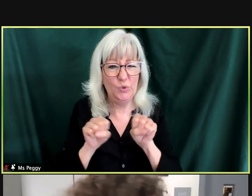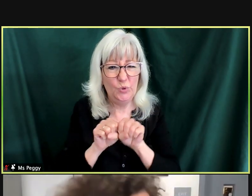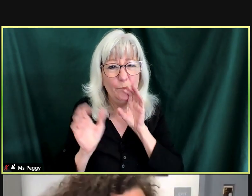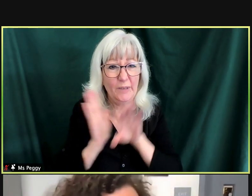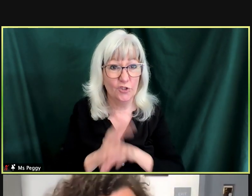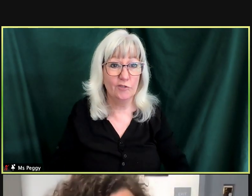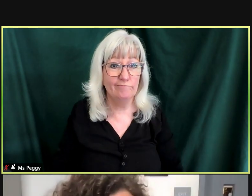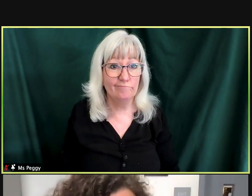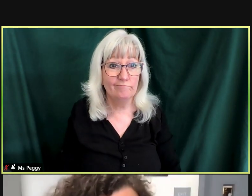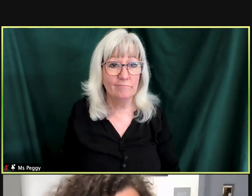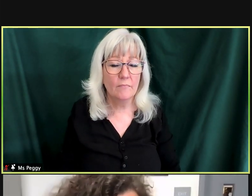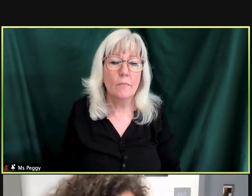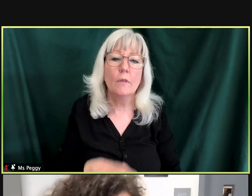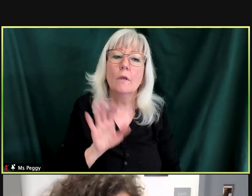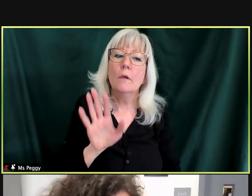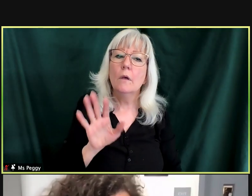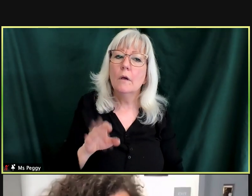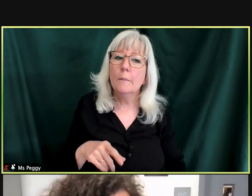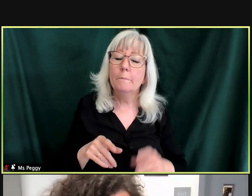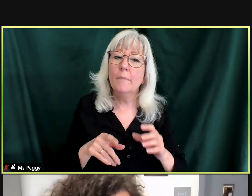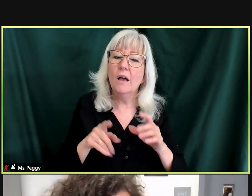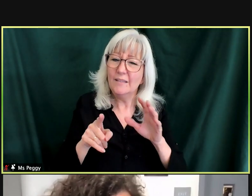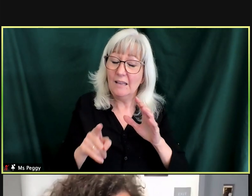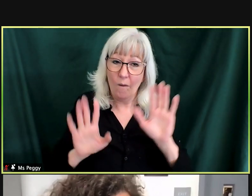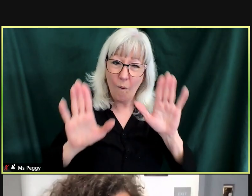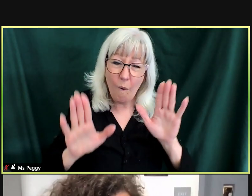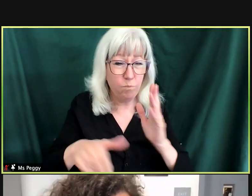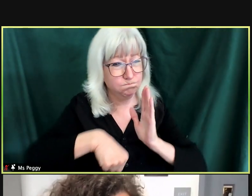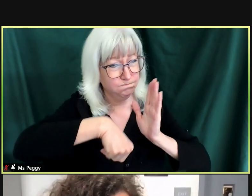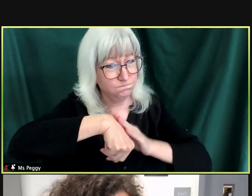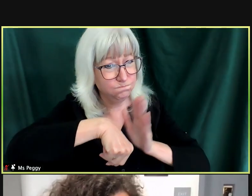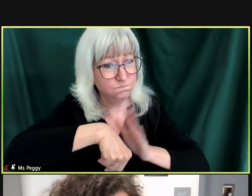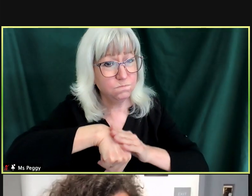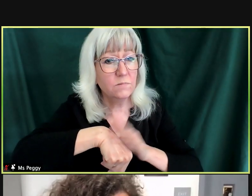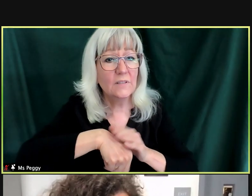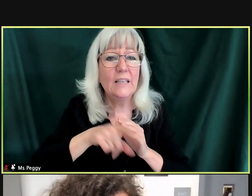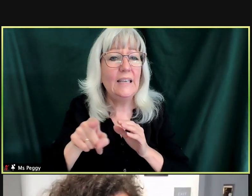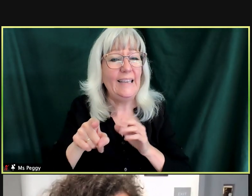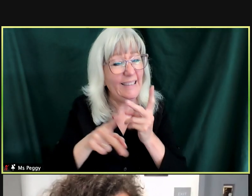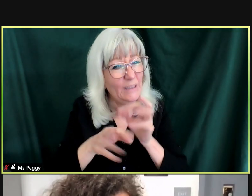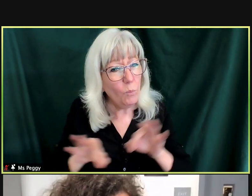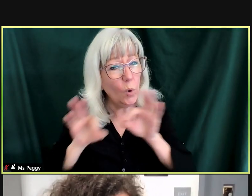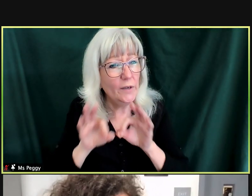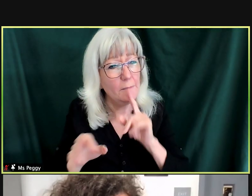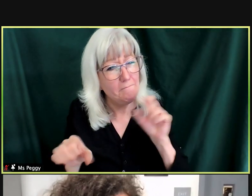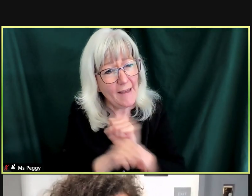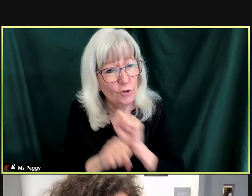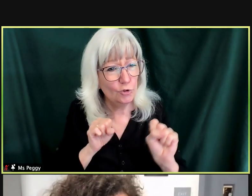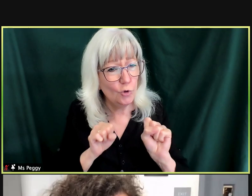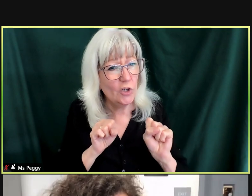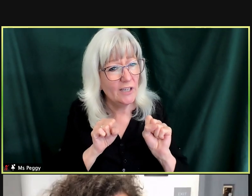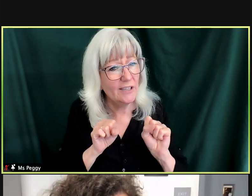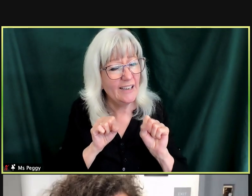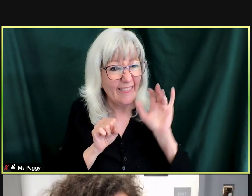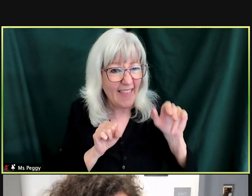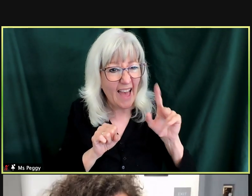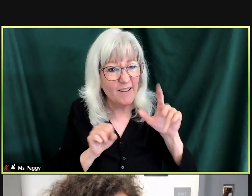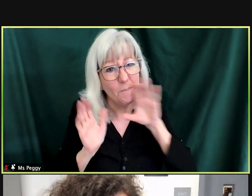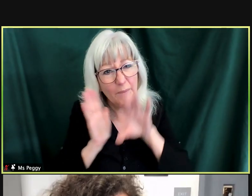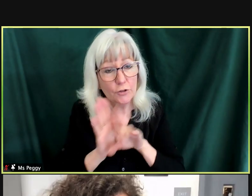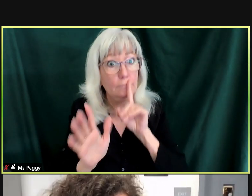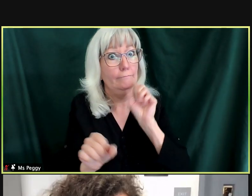One thing is you have to make sure that you're finding real Van Goghs and not student copies or artist copies or